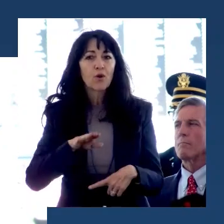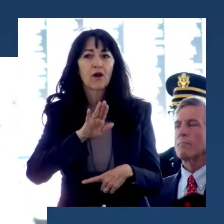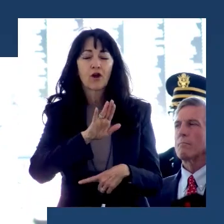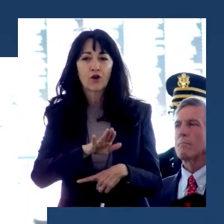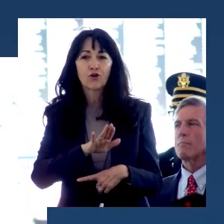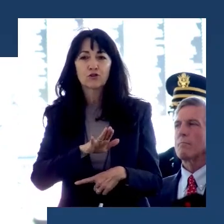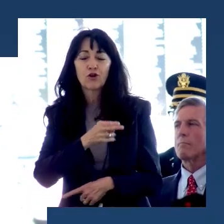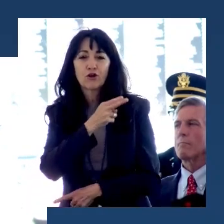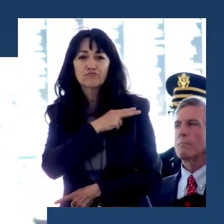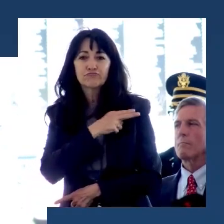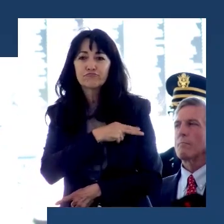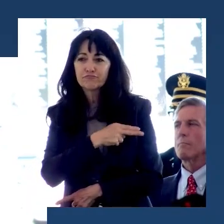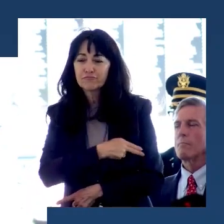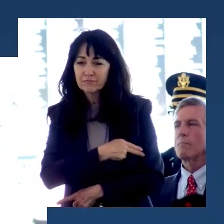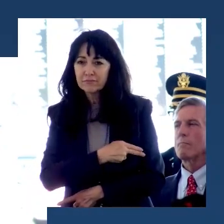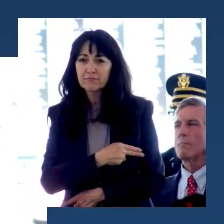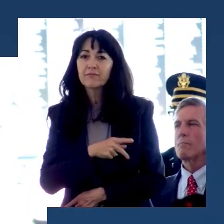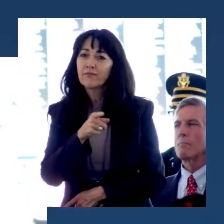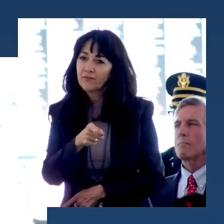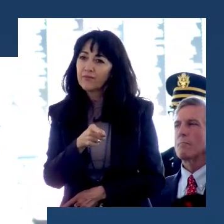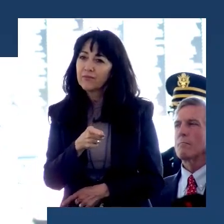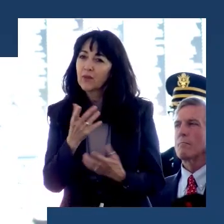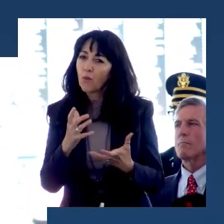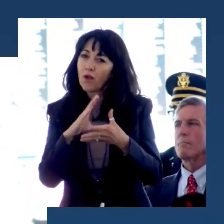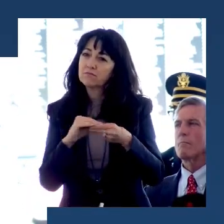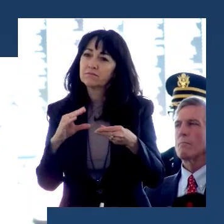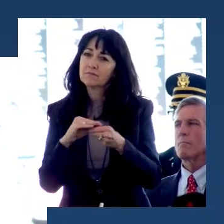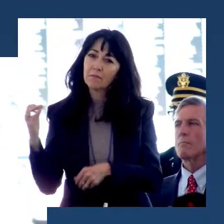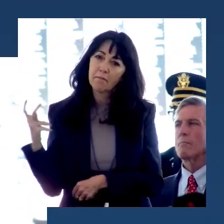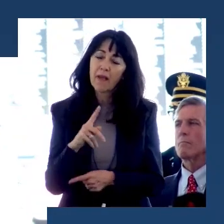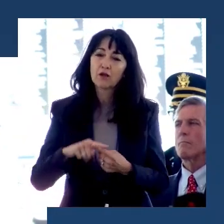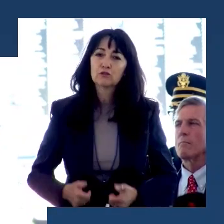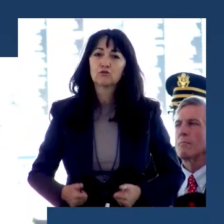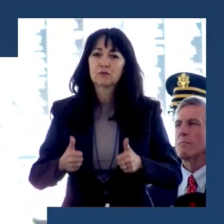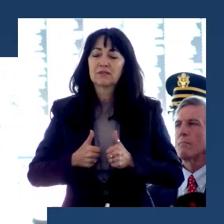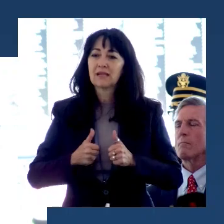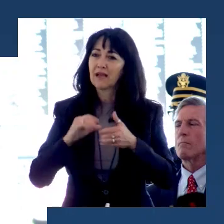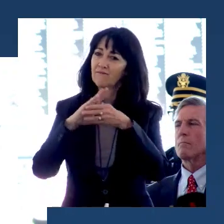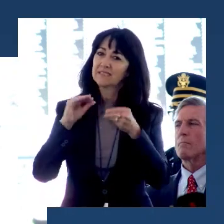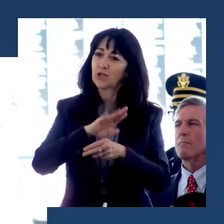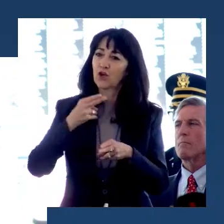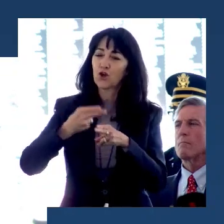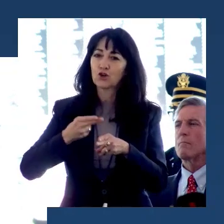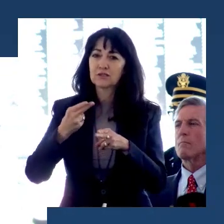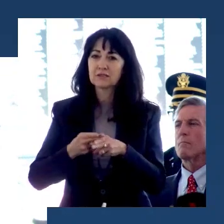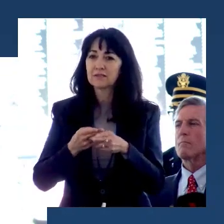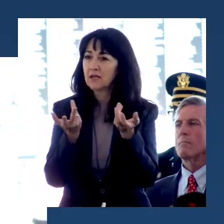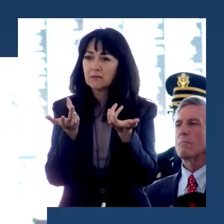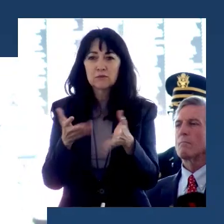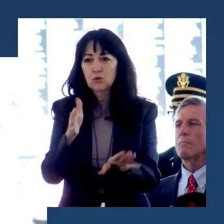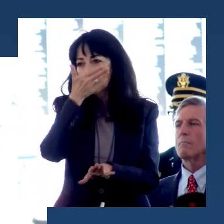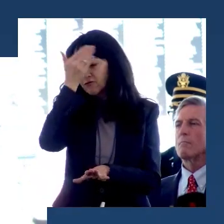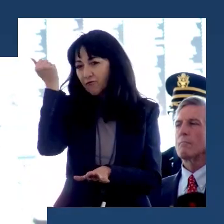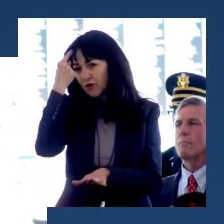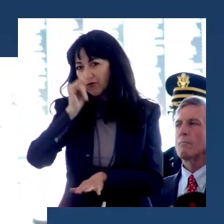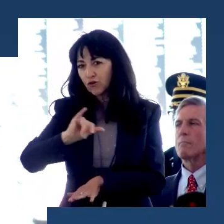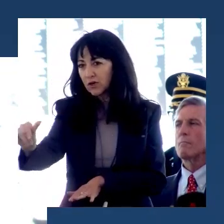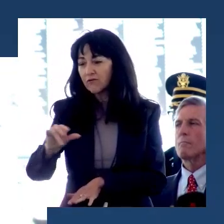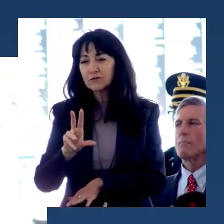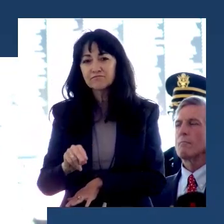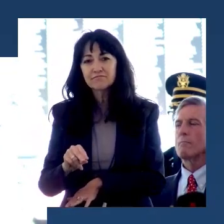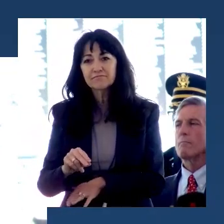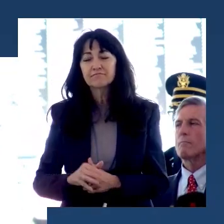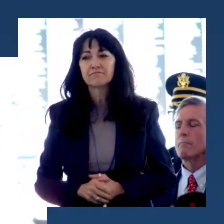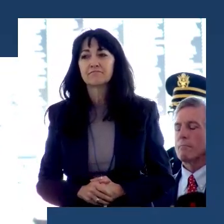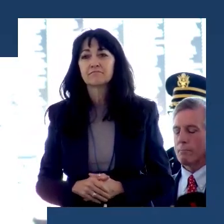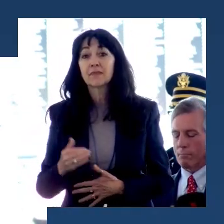and decorations. Bring her back to life. Say her name. Don't let her be lost forever. We do have more